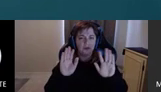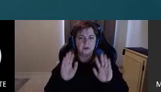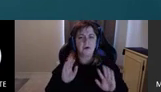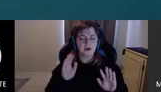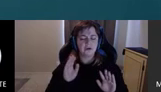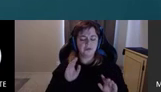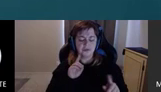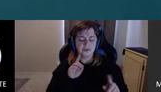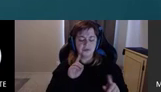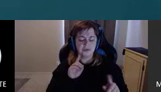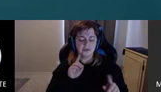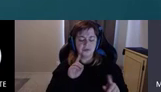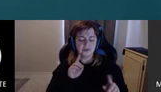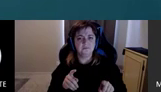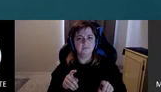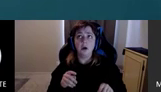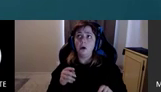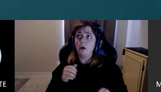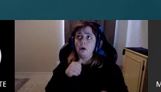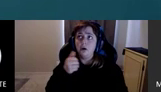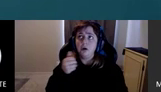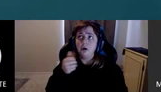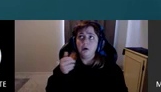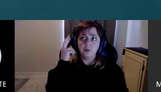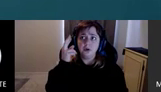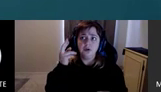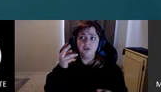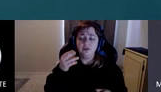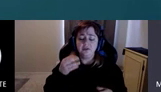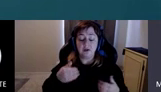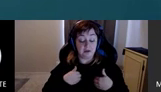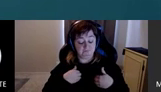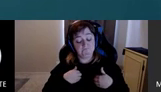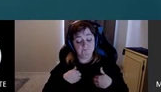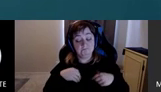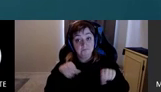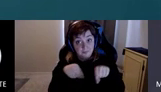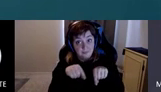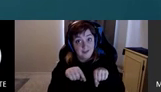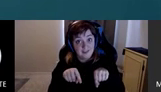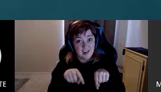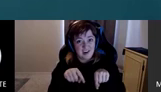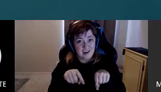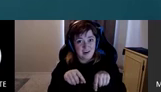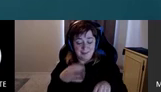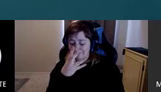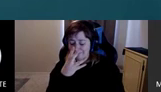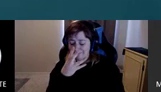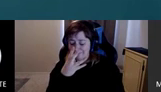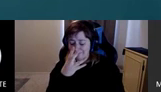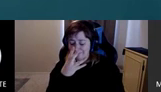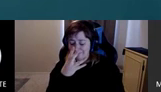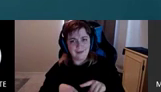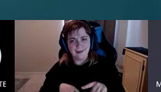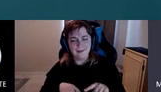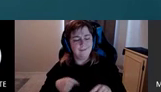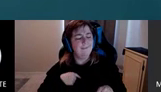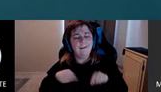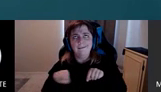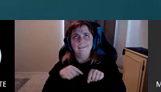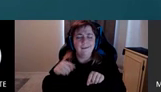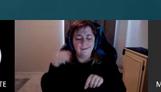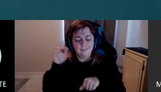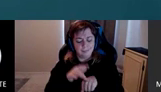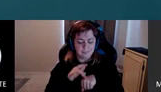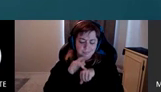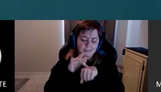I think another reason I'm personally anxiety. I can't sleep because I'm so anxious and I'm thinking too much. If I